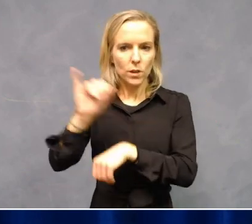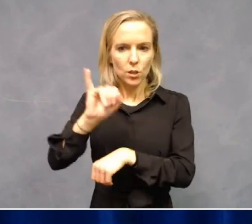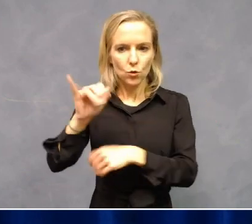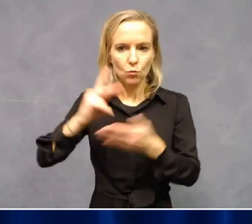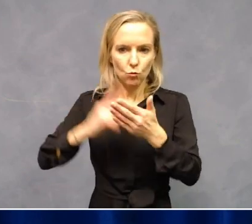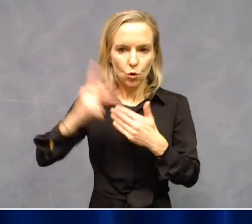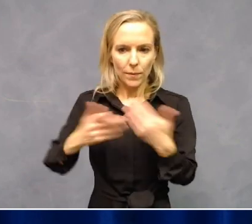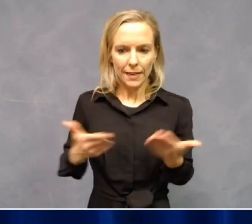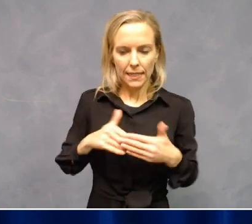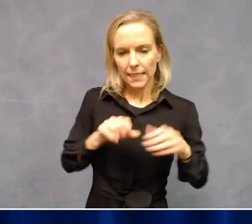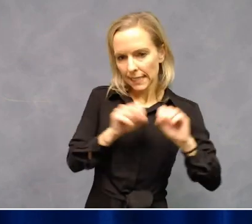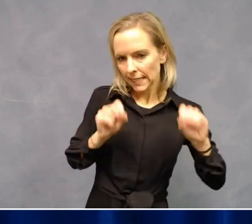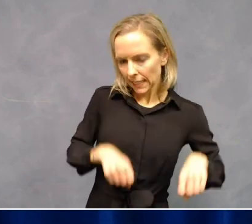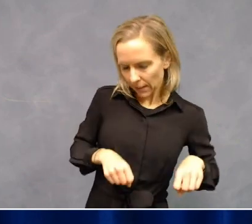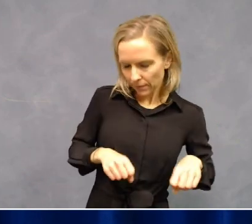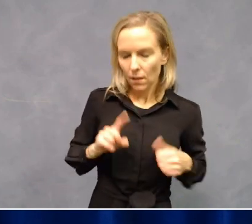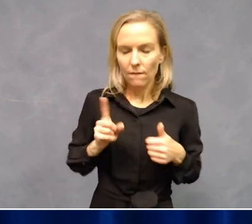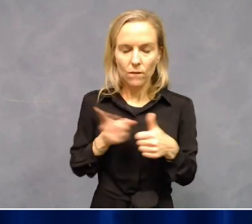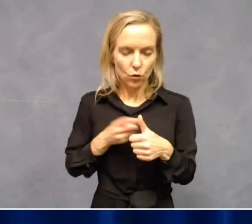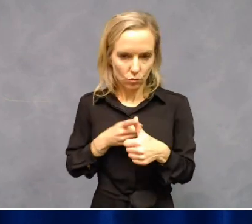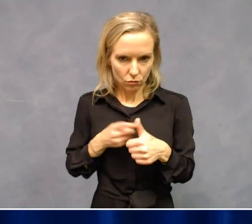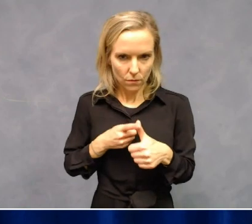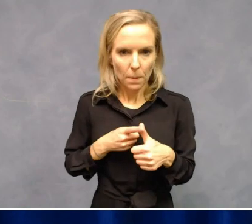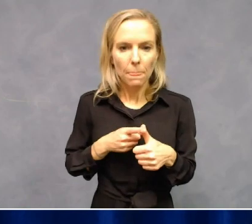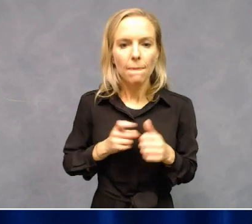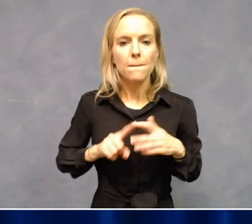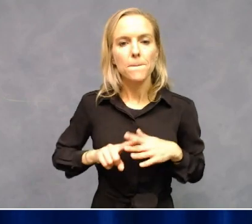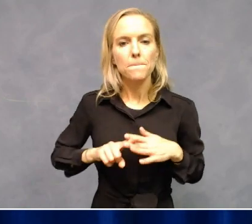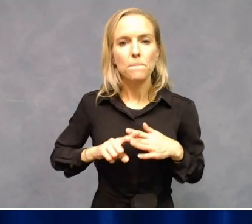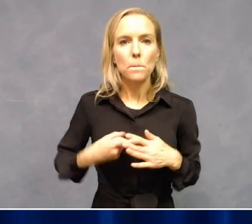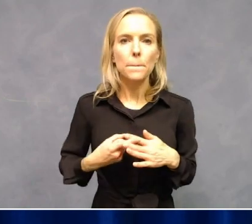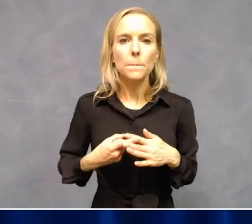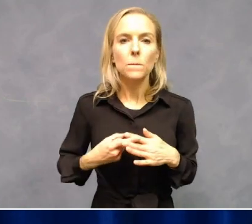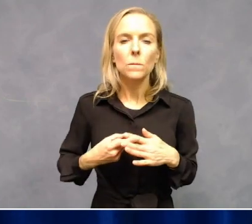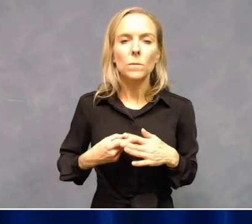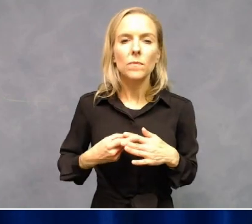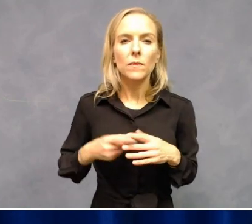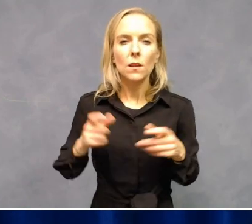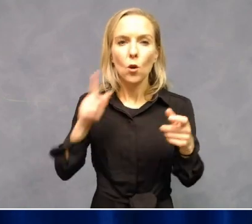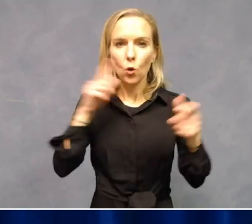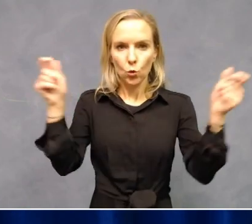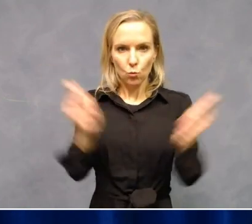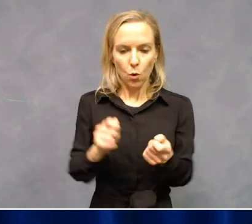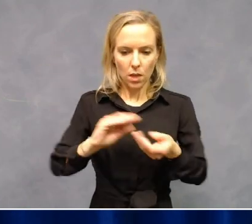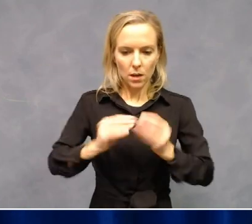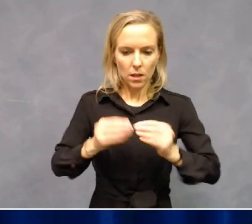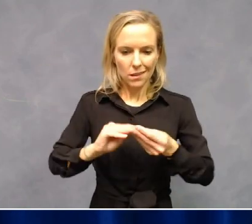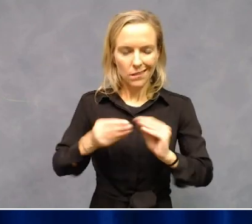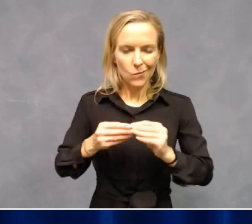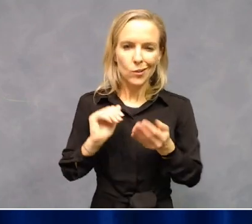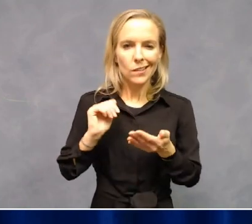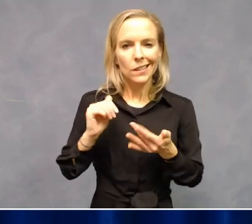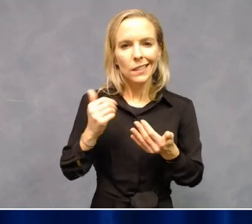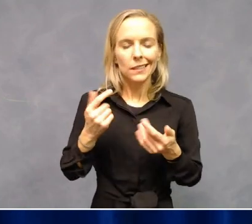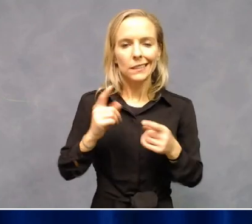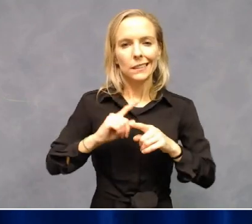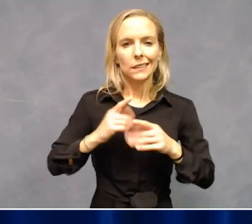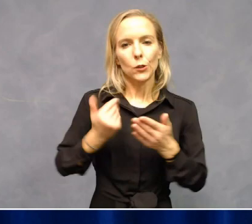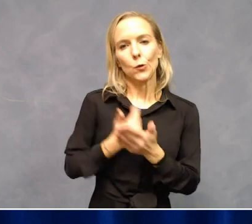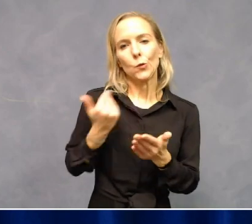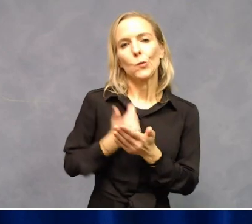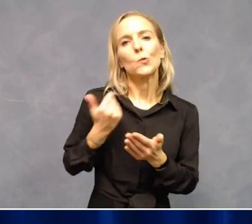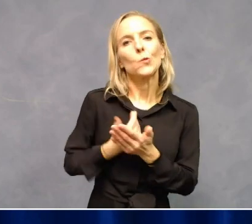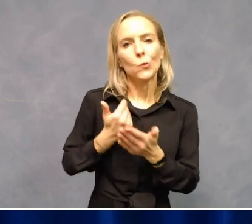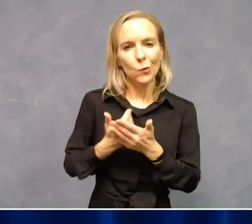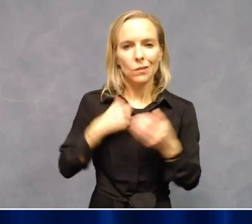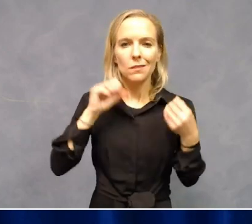system. First, we're going to start pulling our numbers for you in a slightly new way. We have been reporting